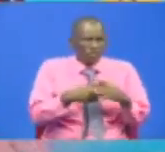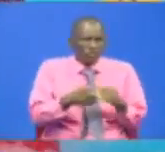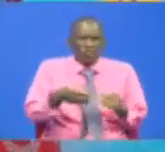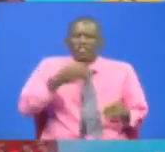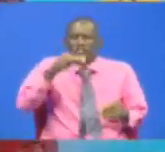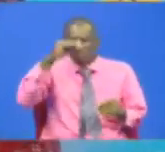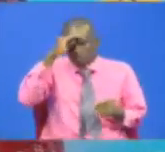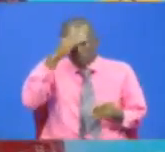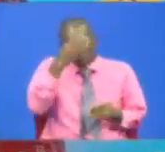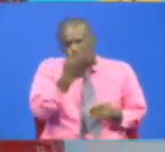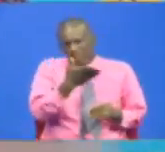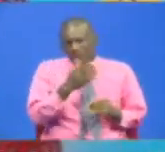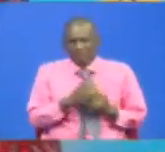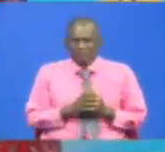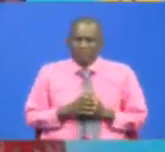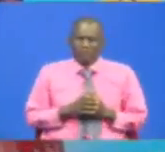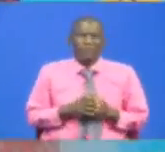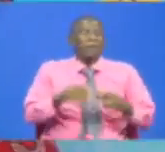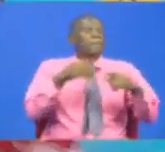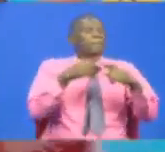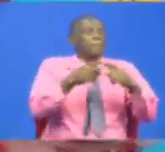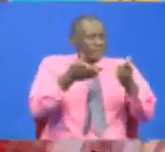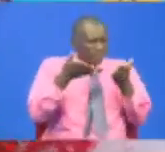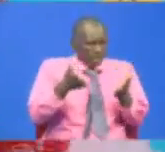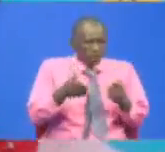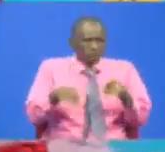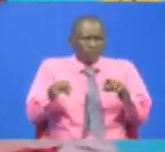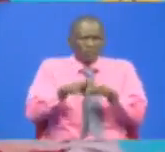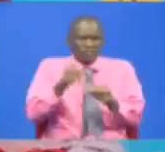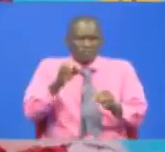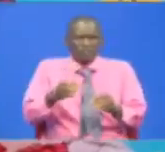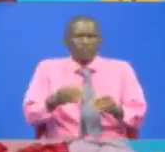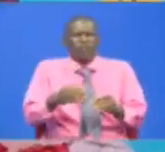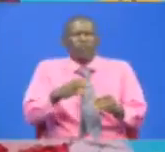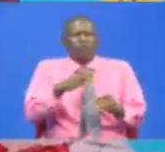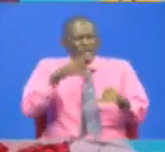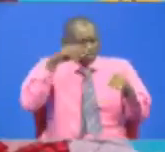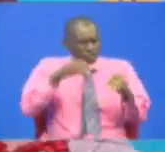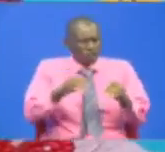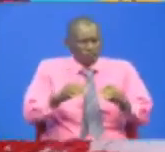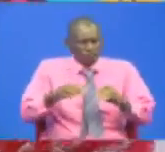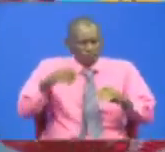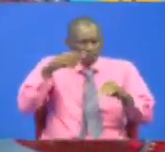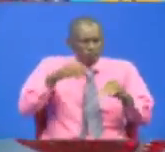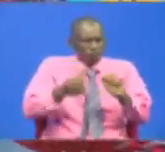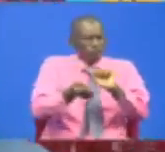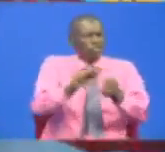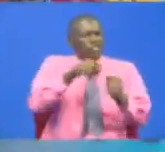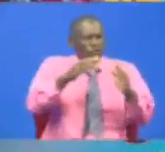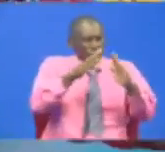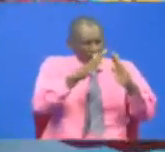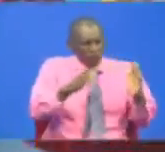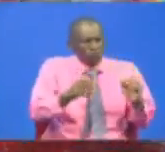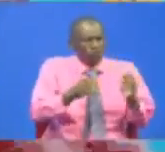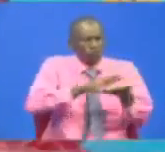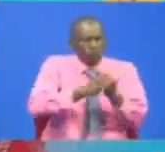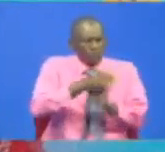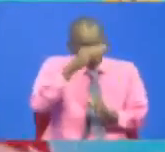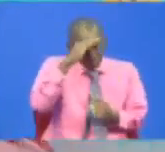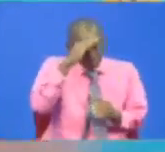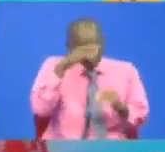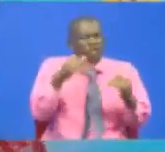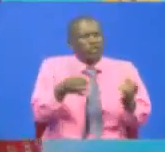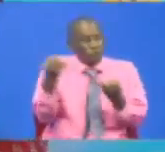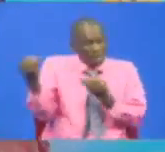huko. Lakini sasa hata ukibia kwa bar, sasa hata ni virusi una invite